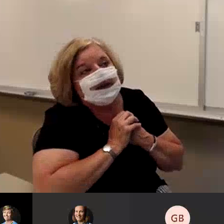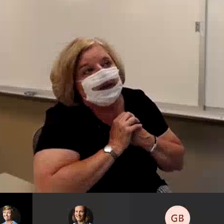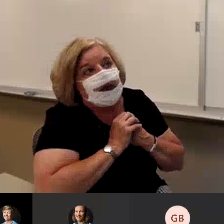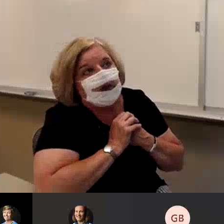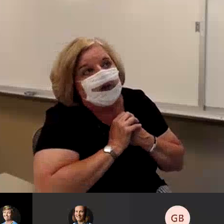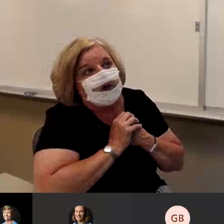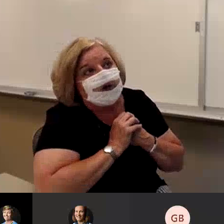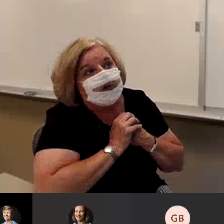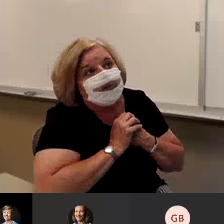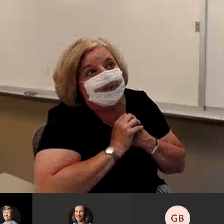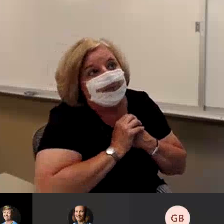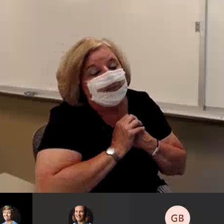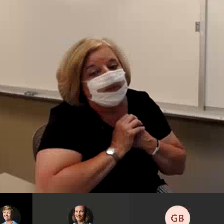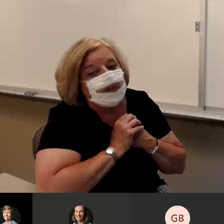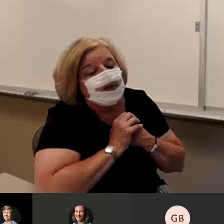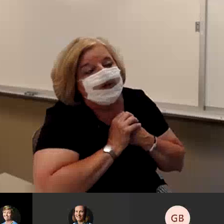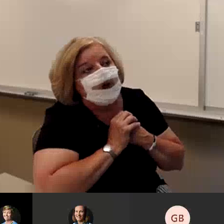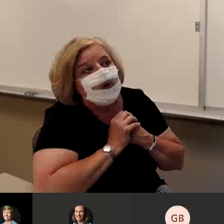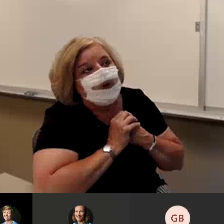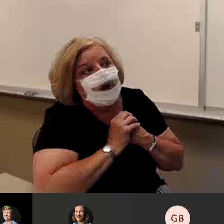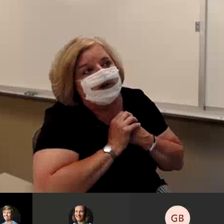get team in Outlook?